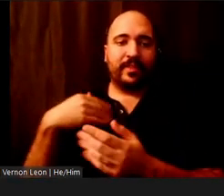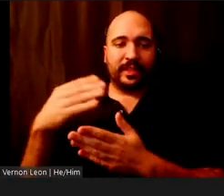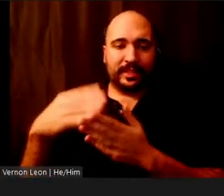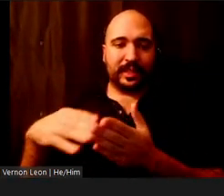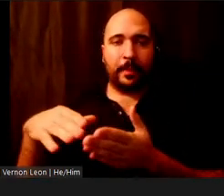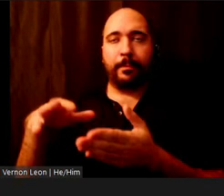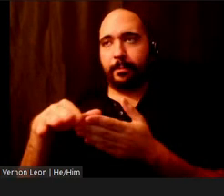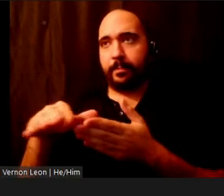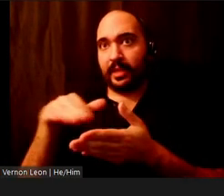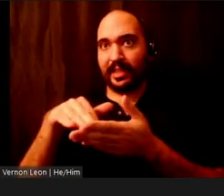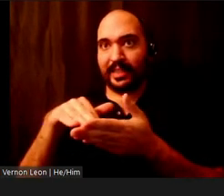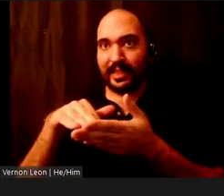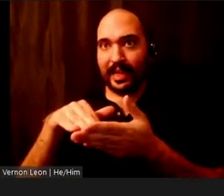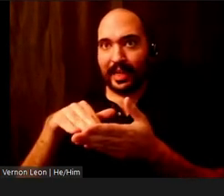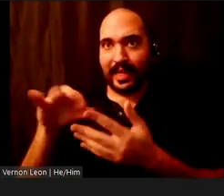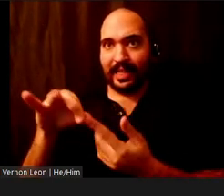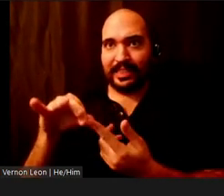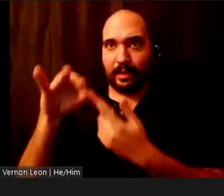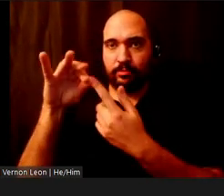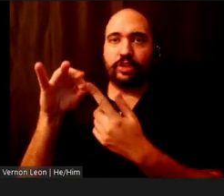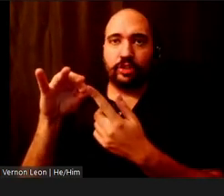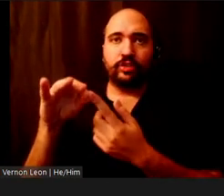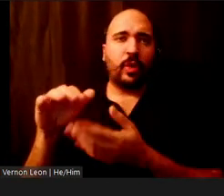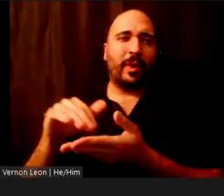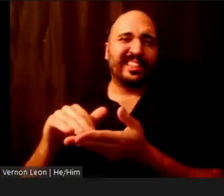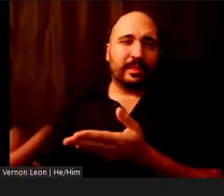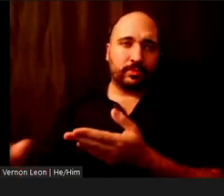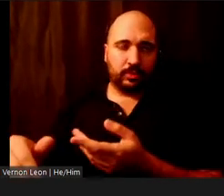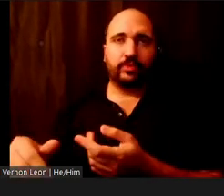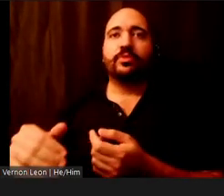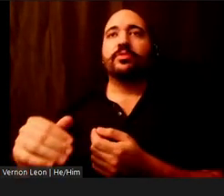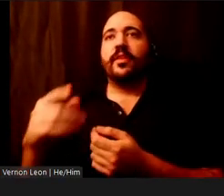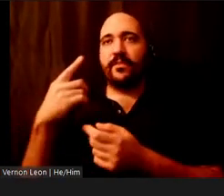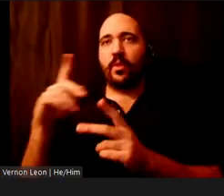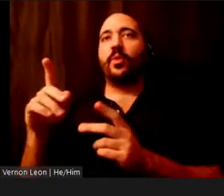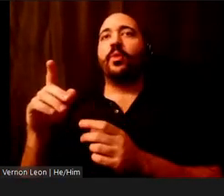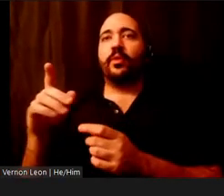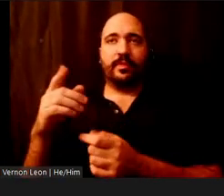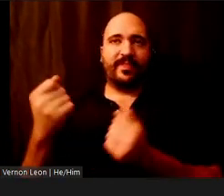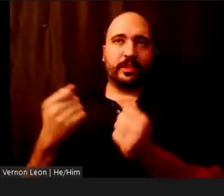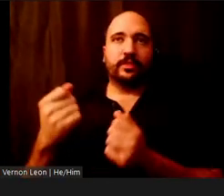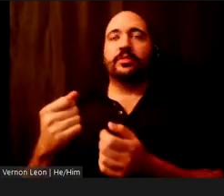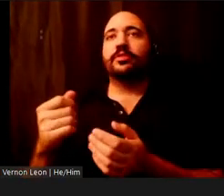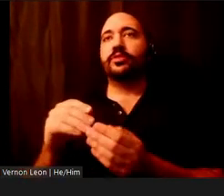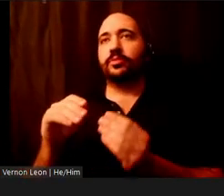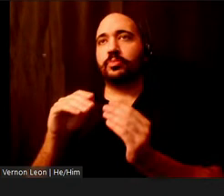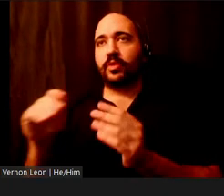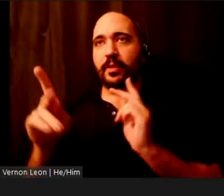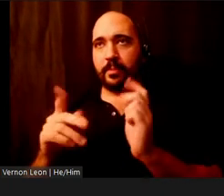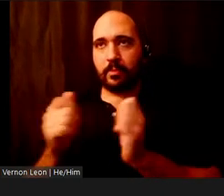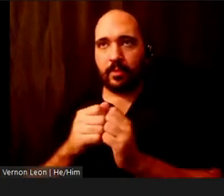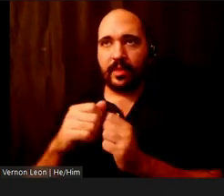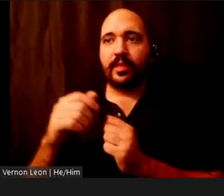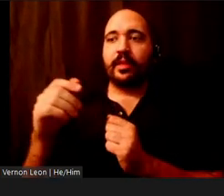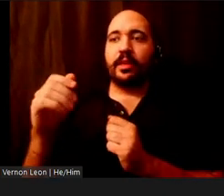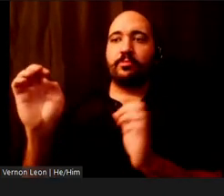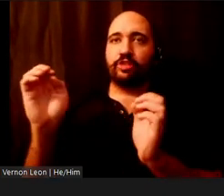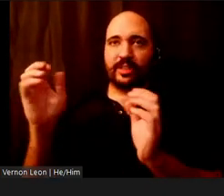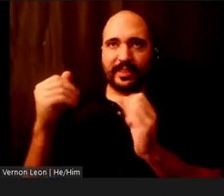Reform and Traffic Mobility Act for qualifying vehicles transporting persons with disabilities. Qualifying authorized emergency vehicles.